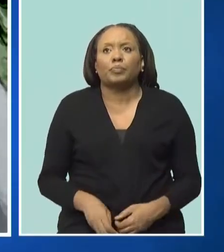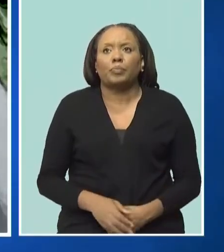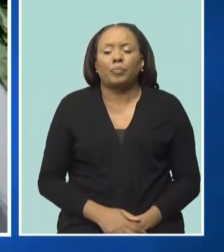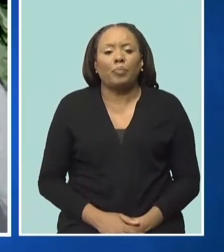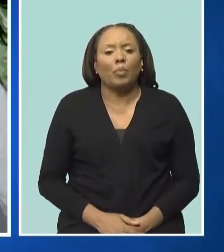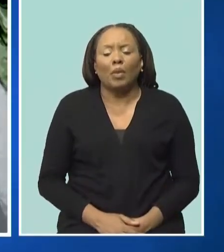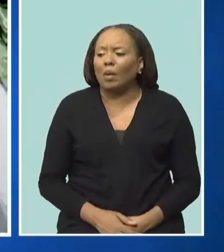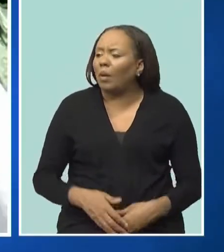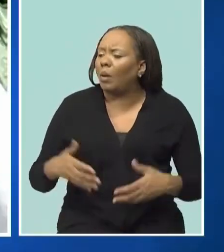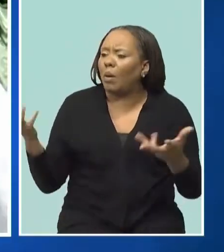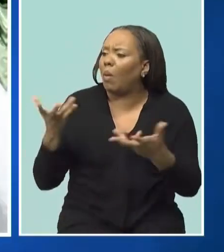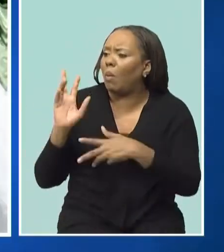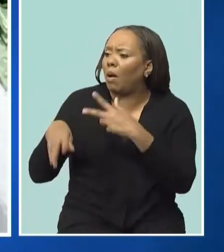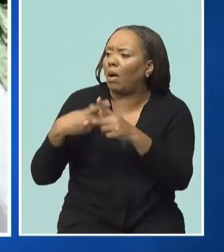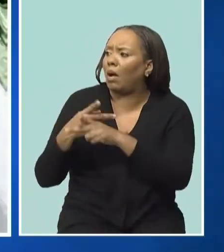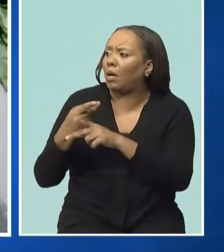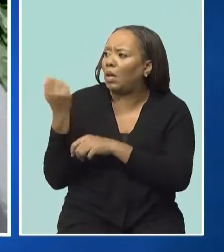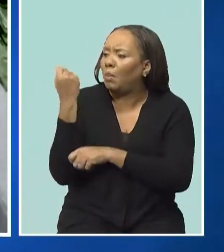taking?